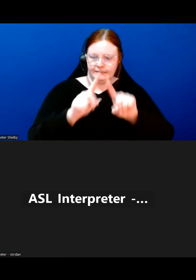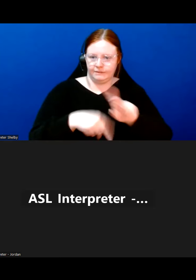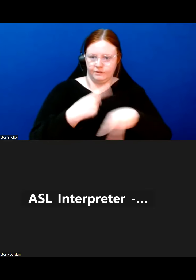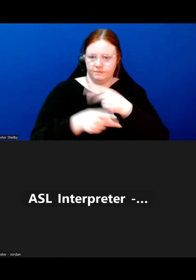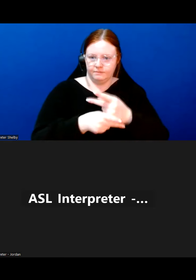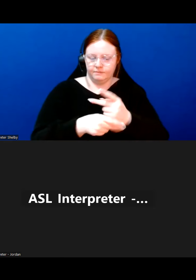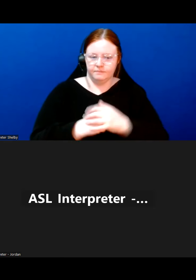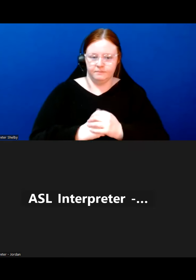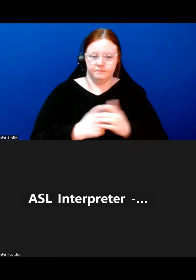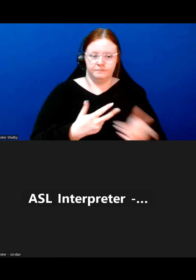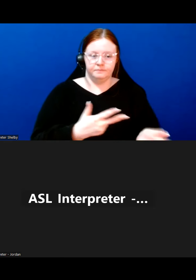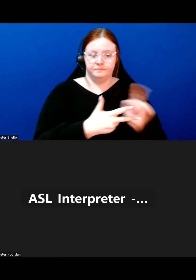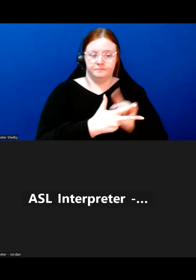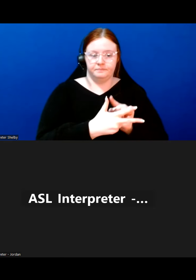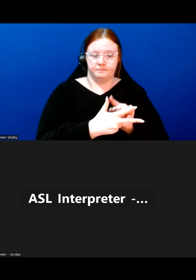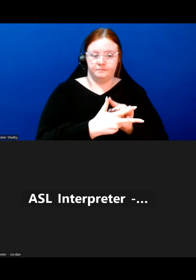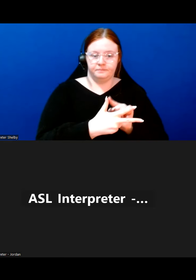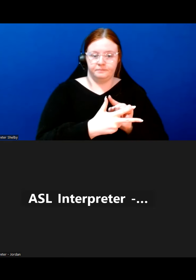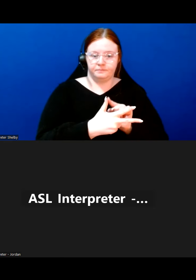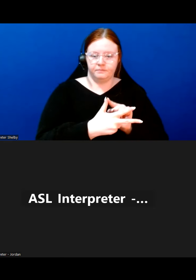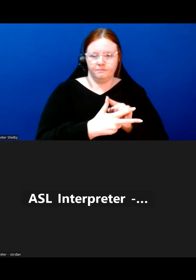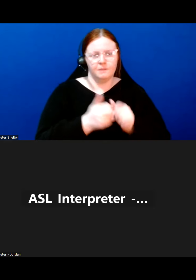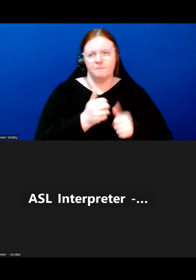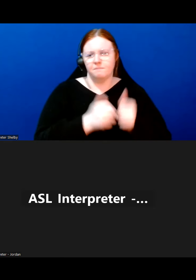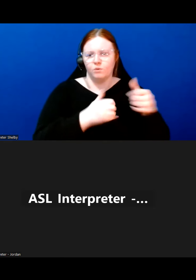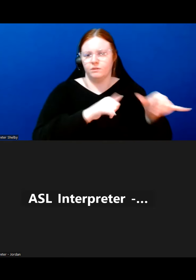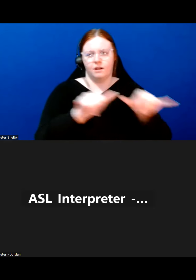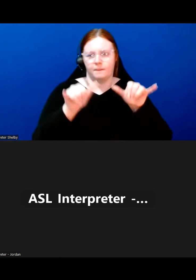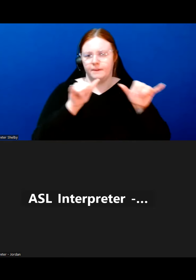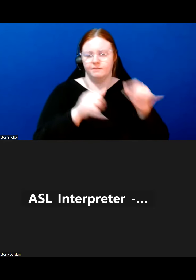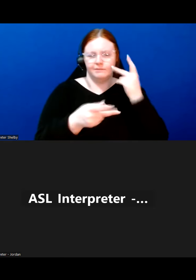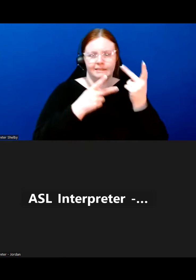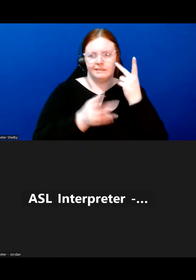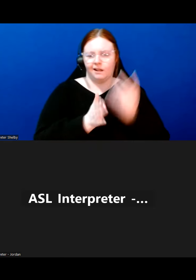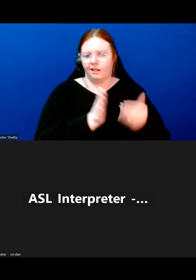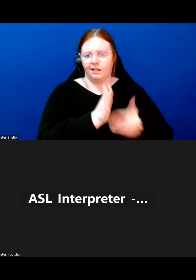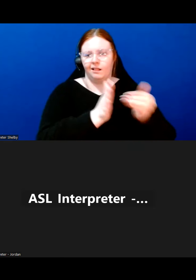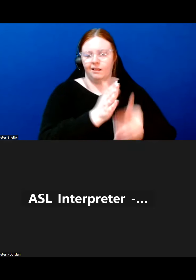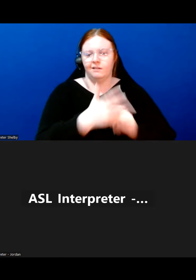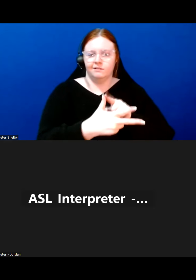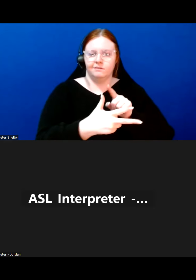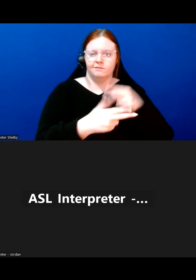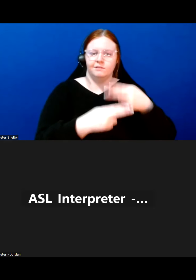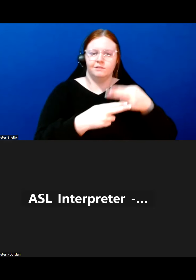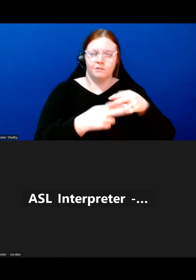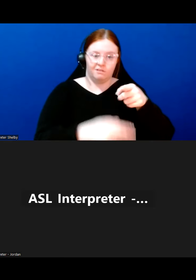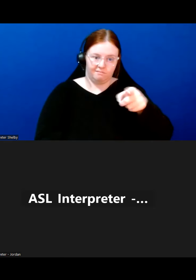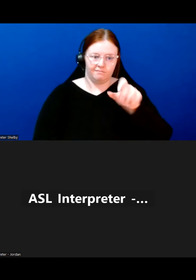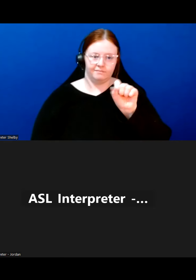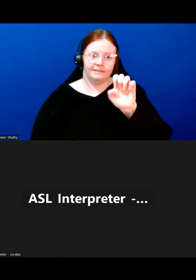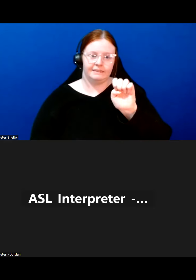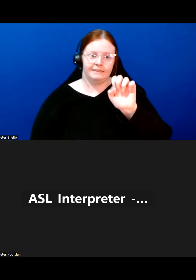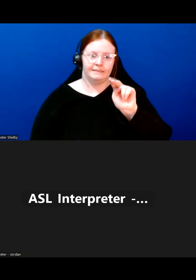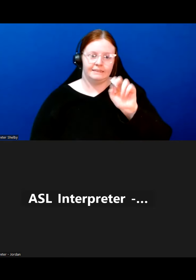loss. So the first one, this is the most common one that we see. It's called sensory neural.